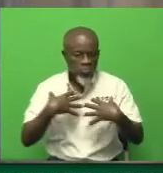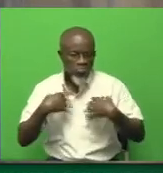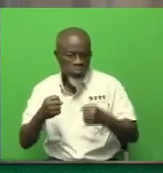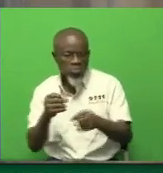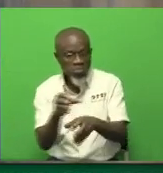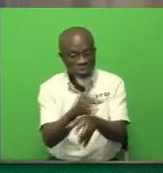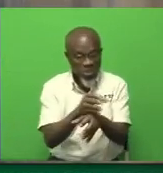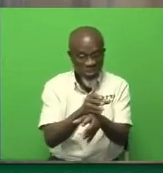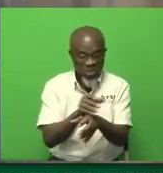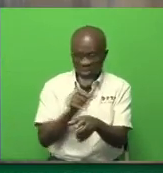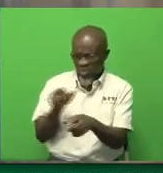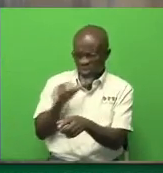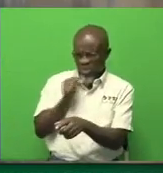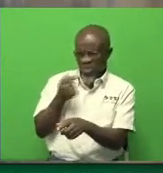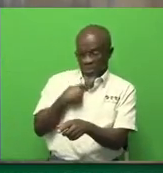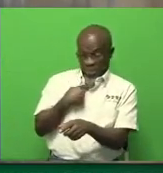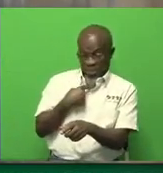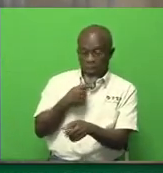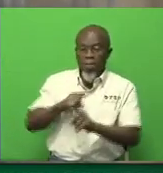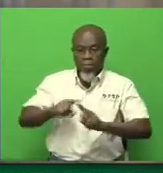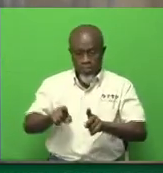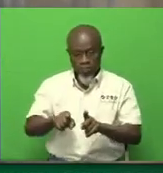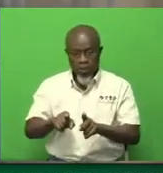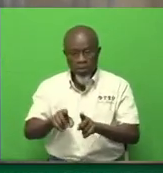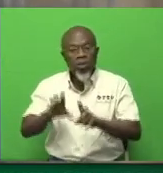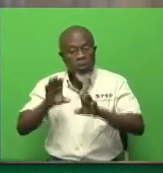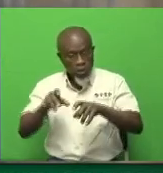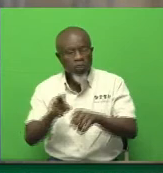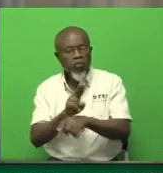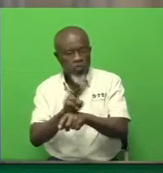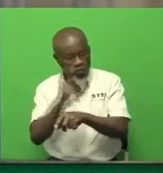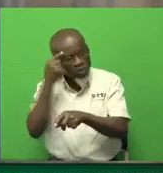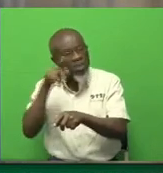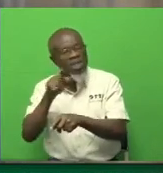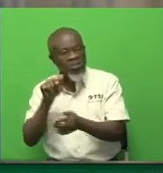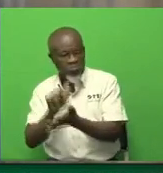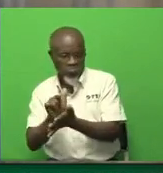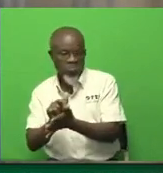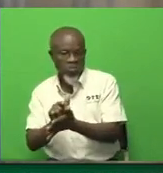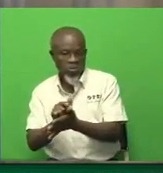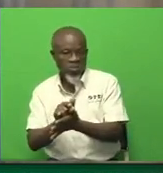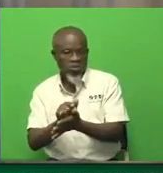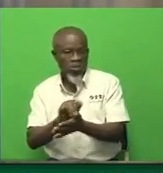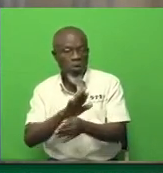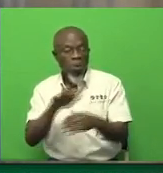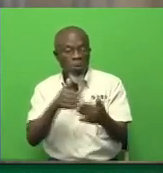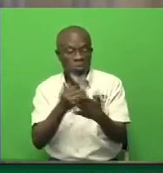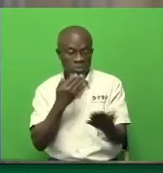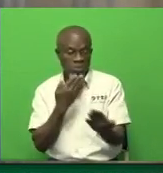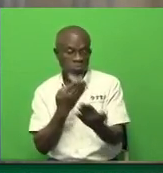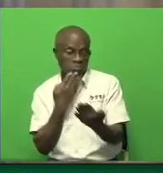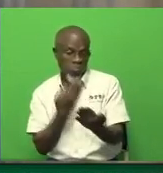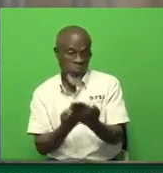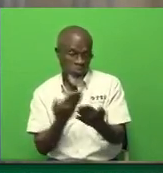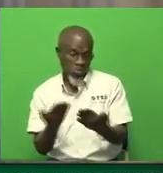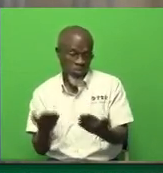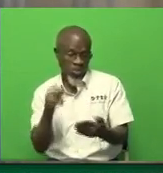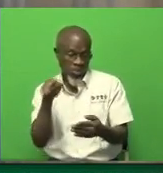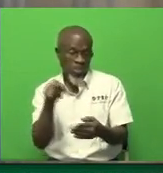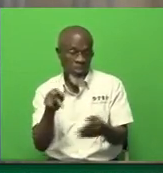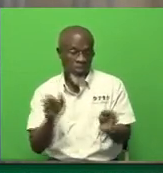settling salary and wage negotiations for all the goodies in the public sector this